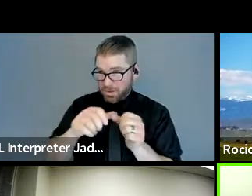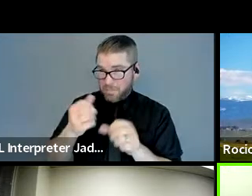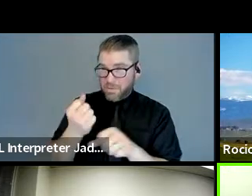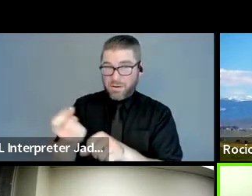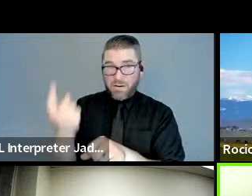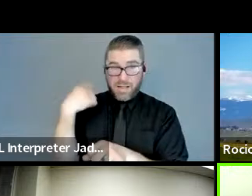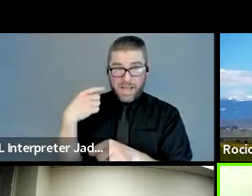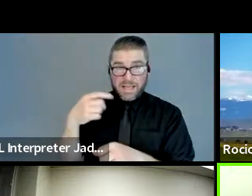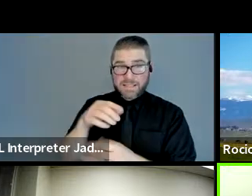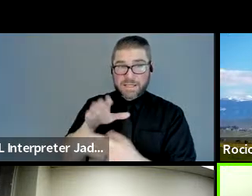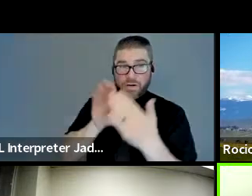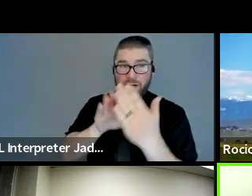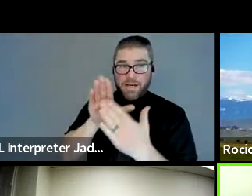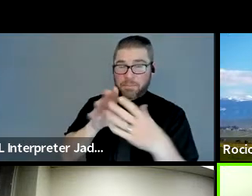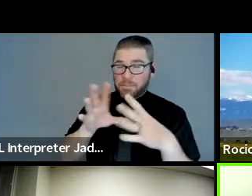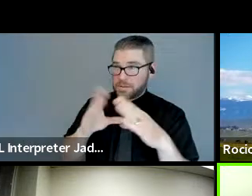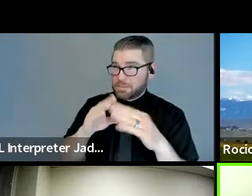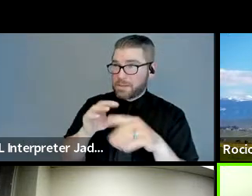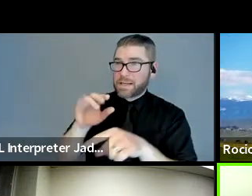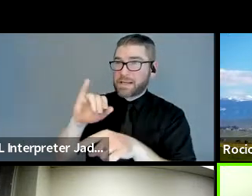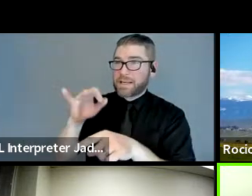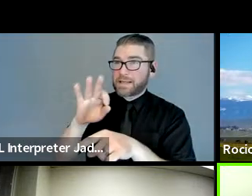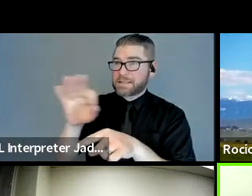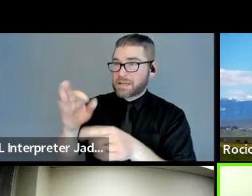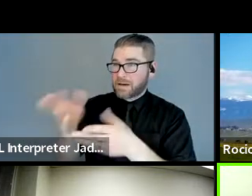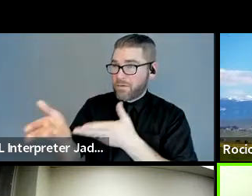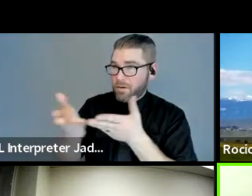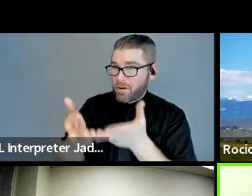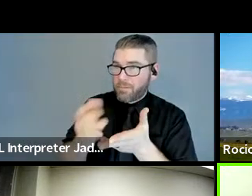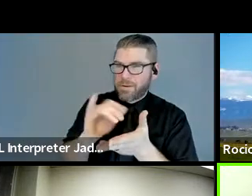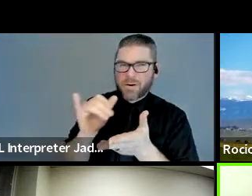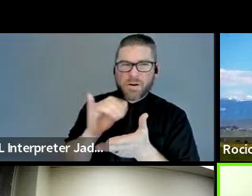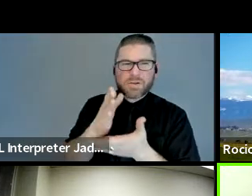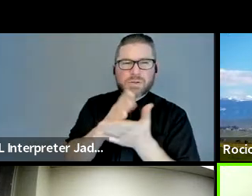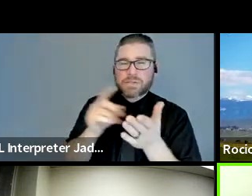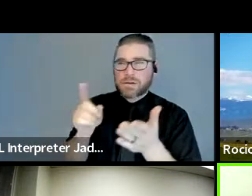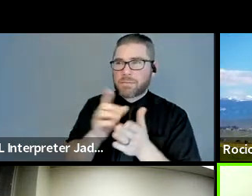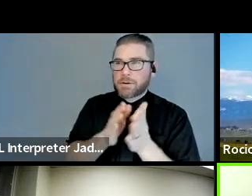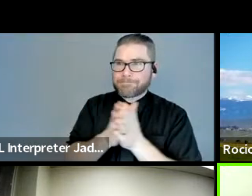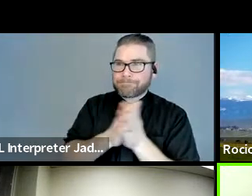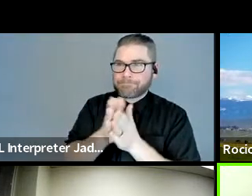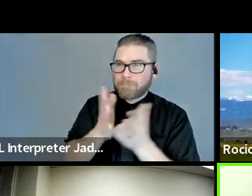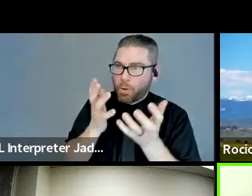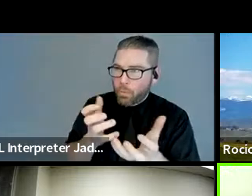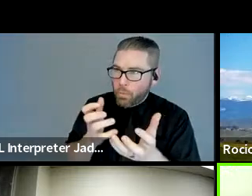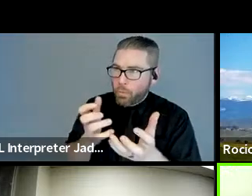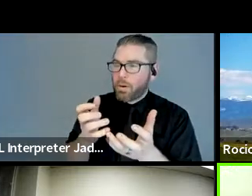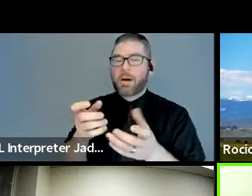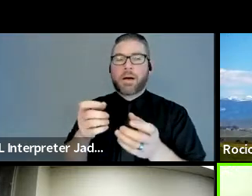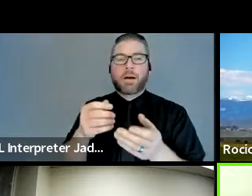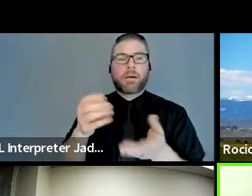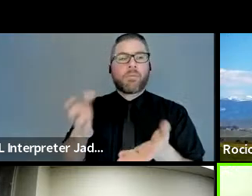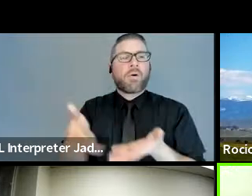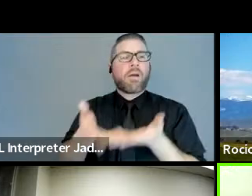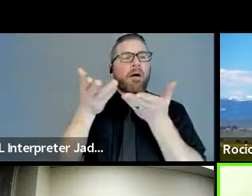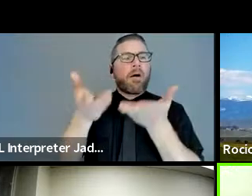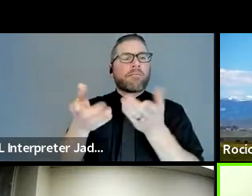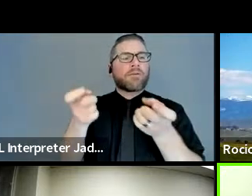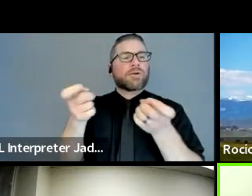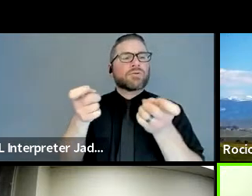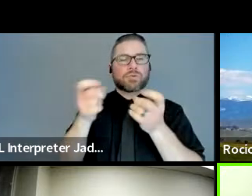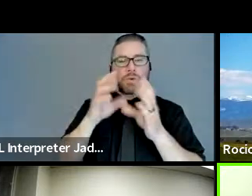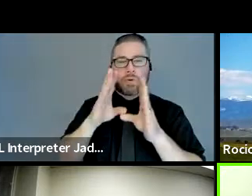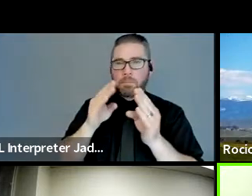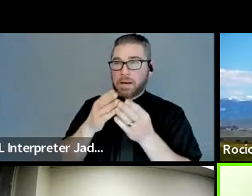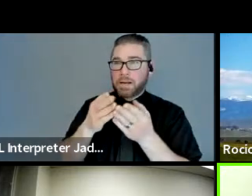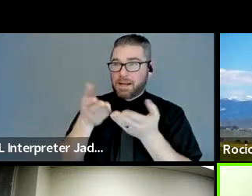offered, and it sounded like there was interest even last year to work with Jeff to potentially host a meeting at the Port of Stockton. And so I just maybe wanted